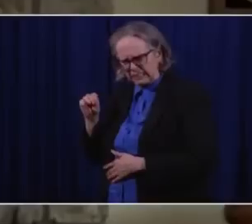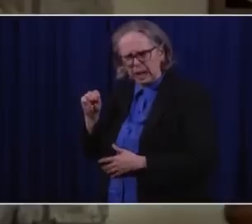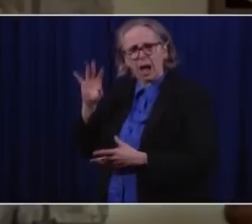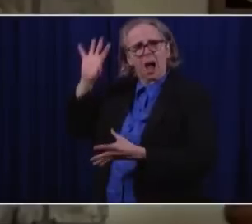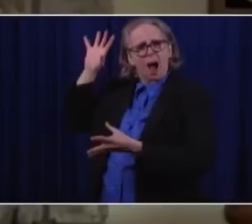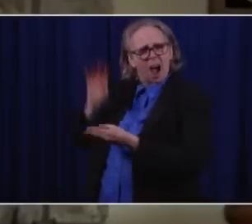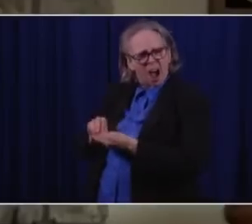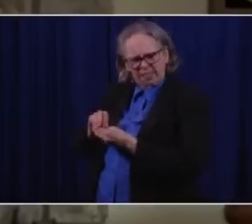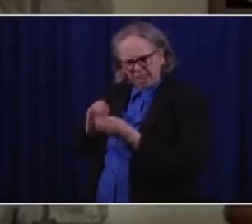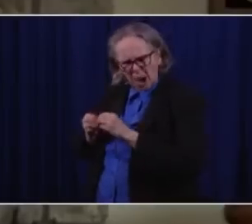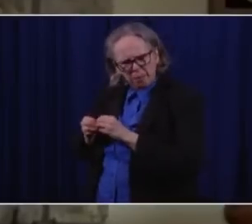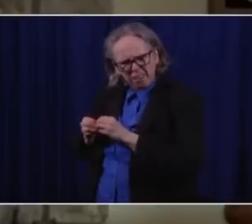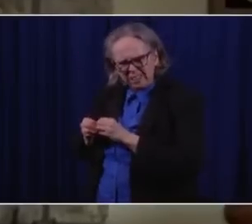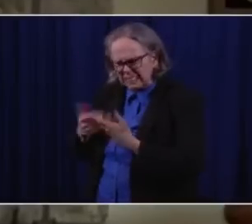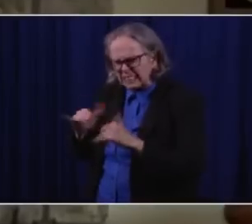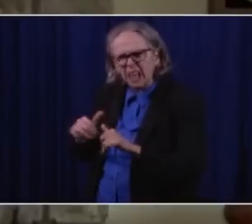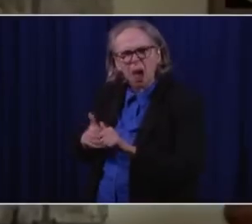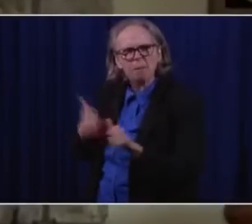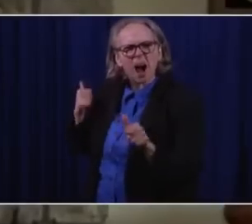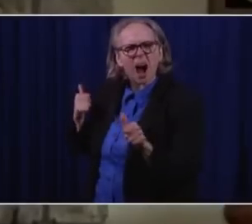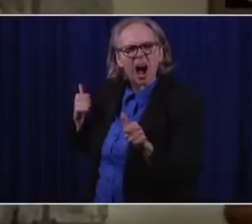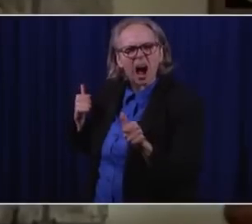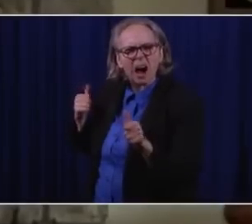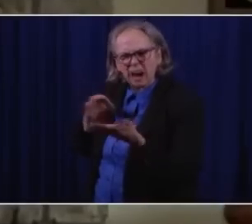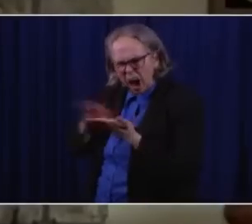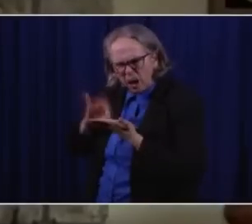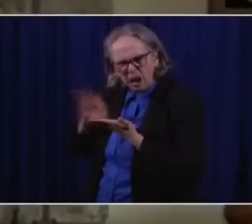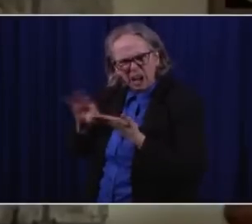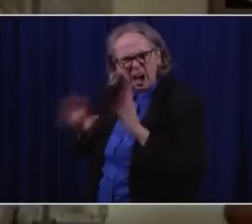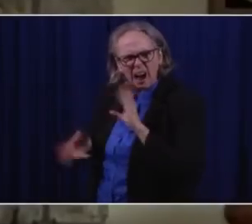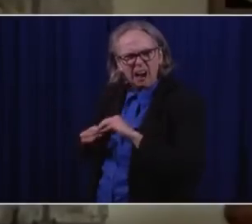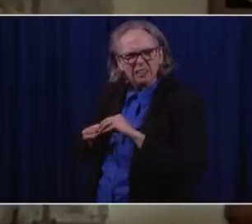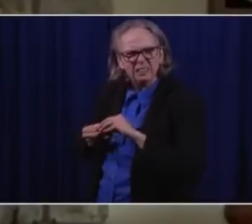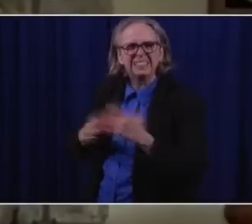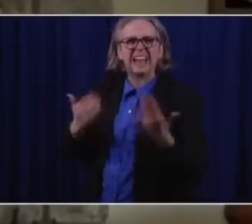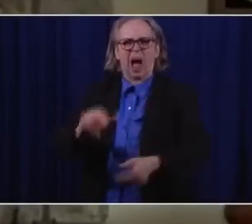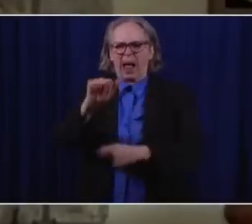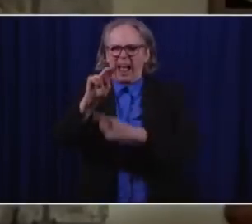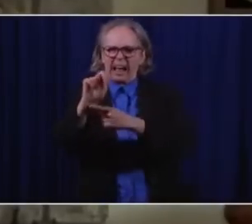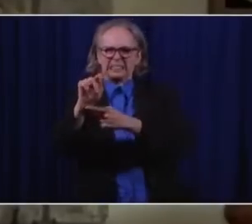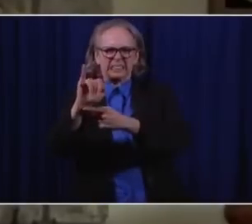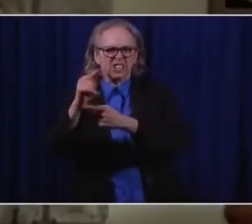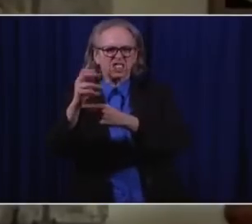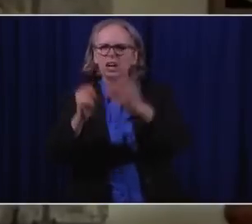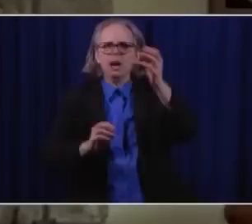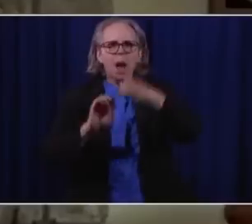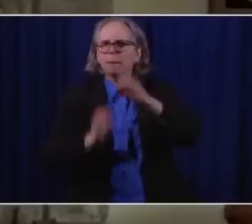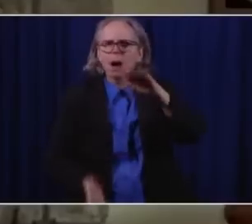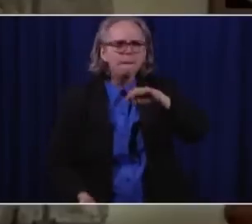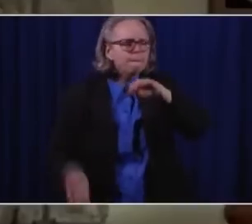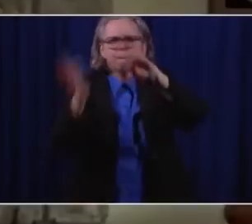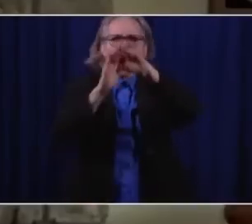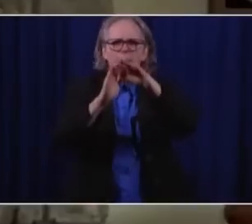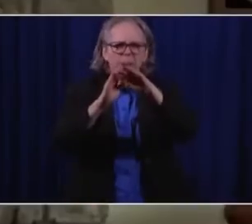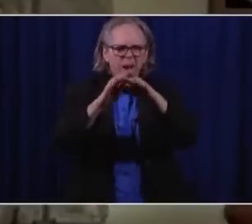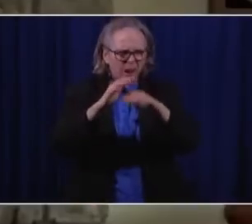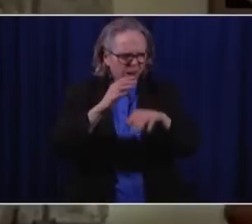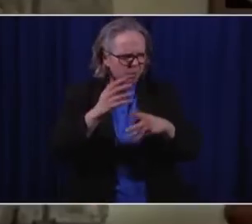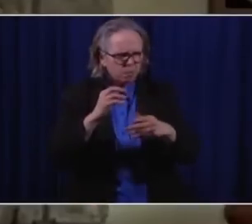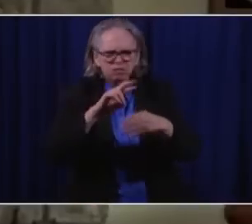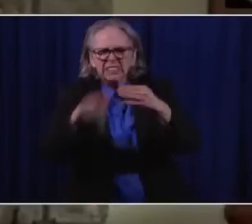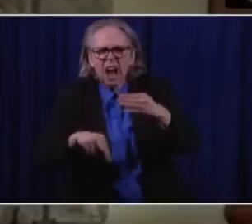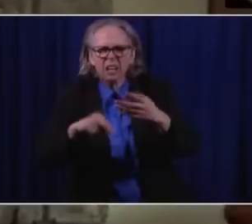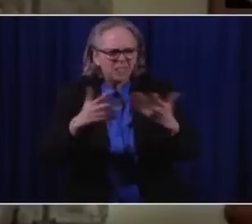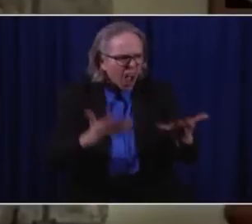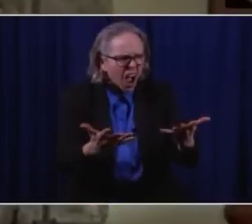these antigen cases have gone up like this, and we'll get you the number. I'm going to try to get the number in the next few minutes now before